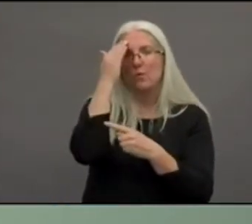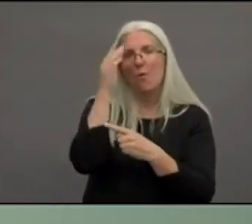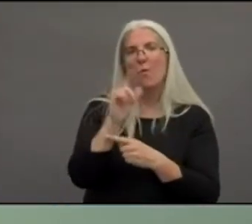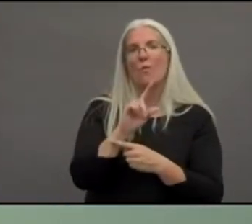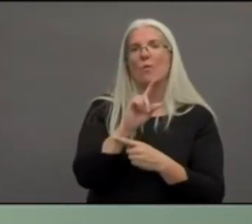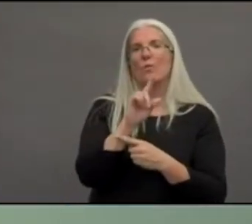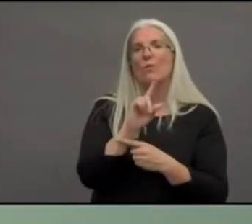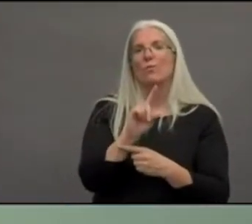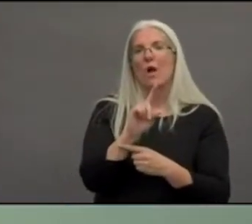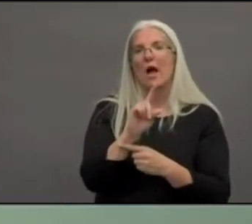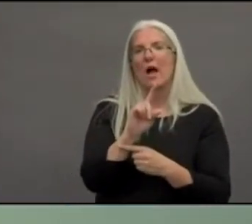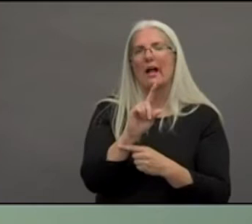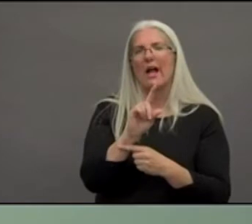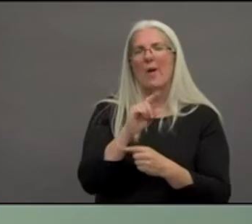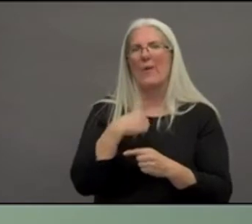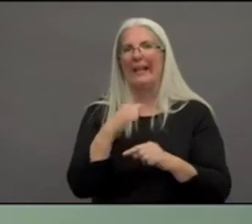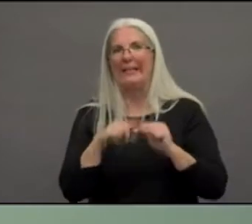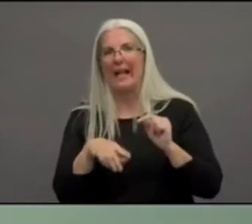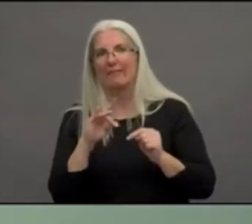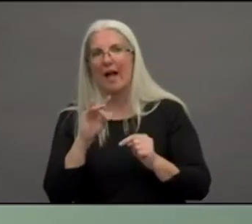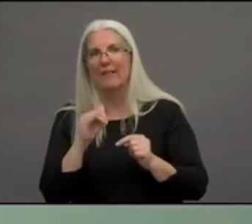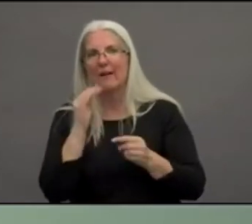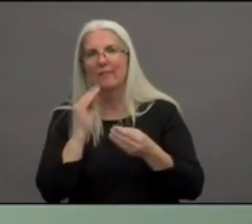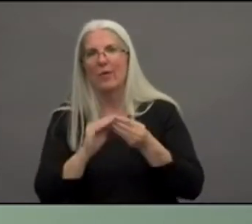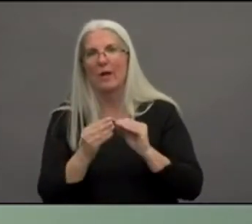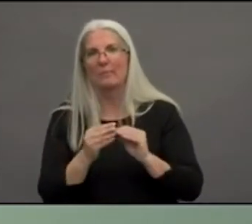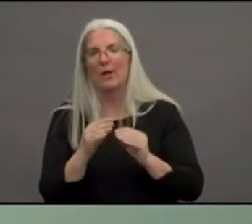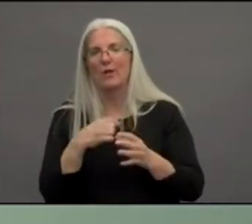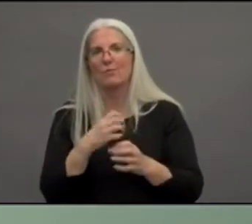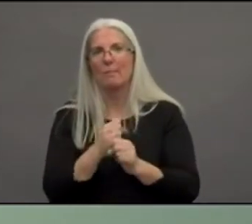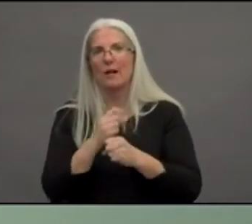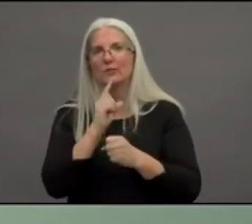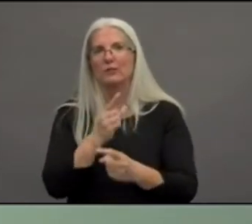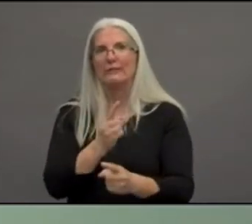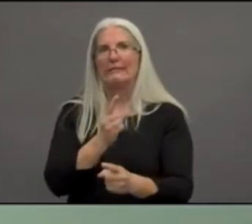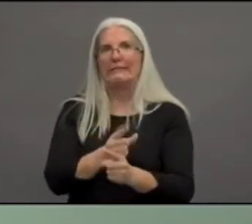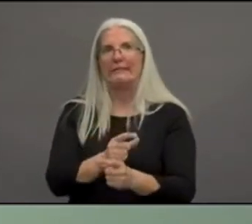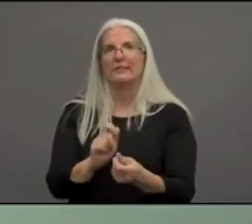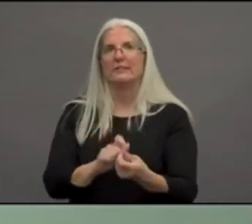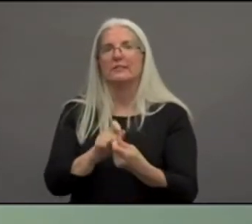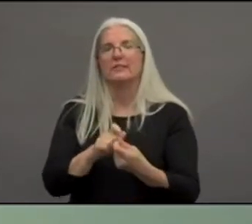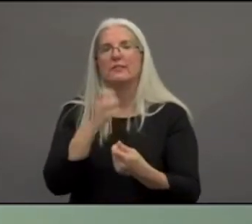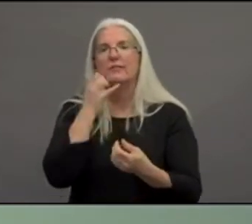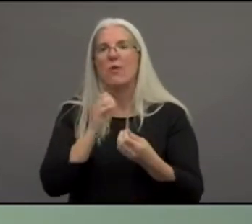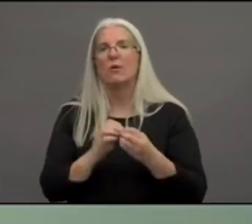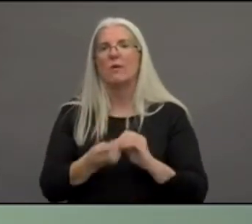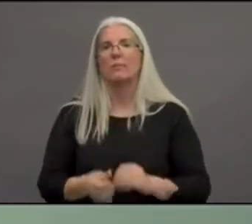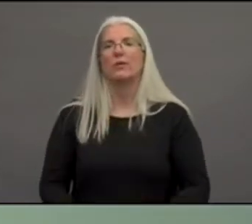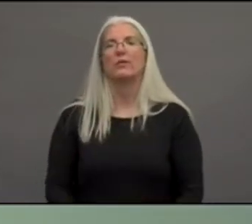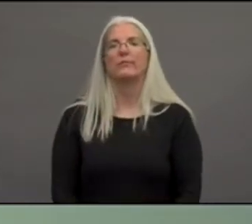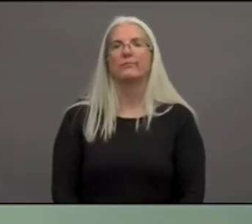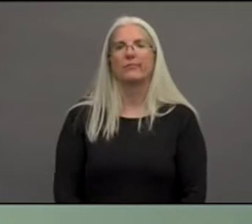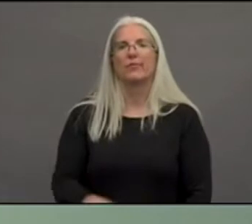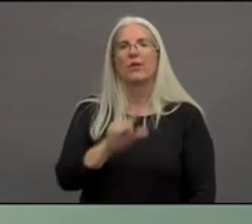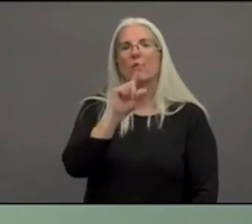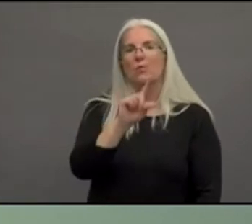let me find that really quick so I can give you the accurate information. I do have it jotted down here. Yes,